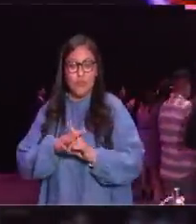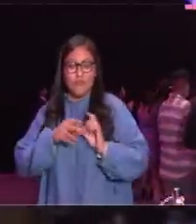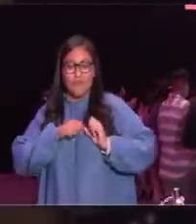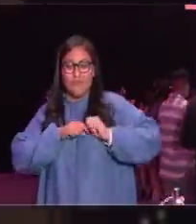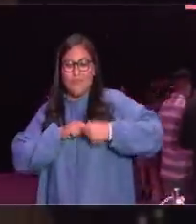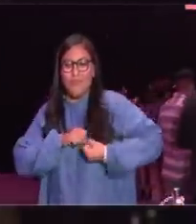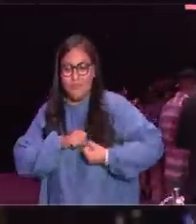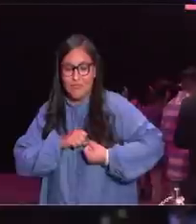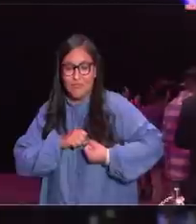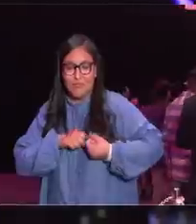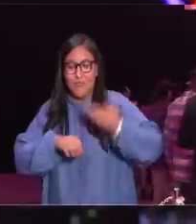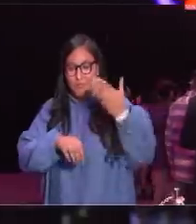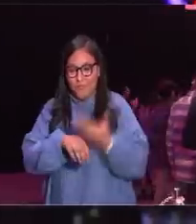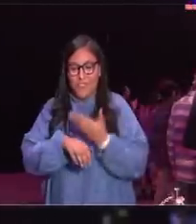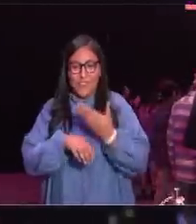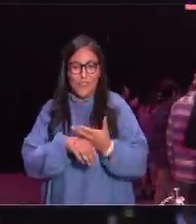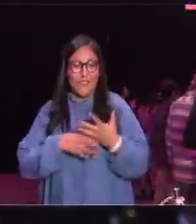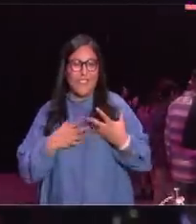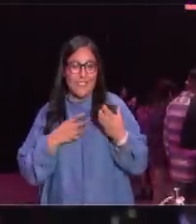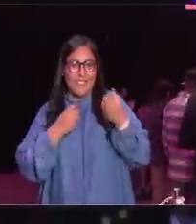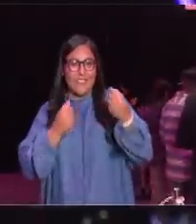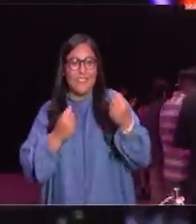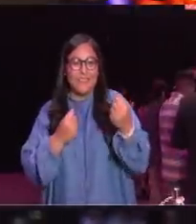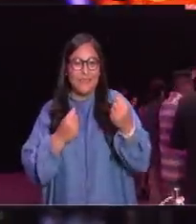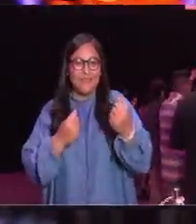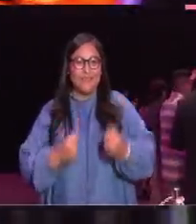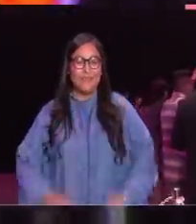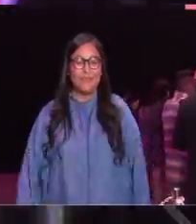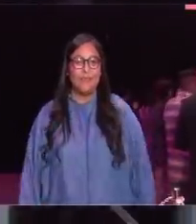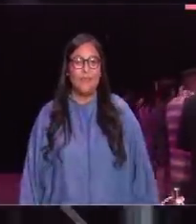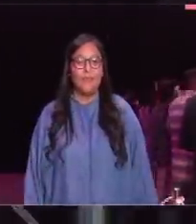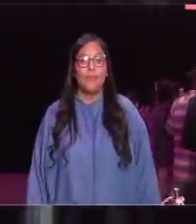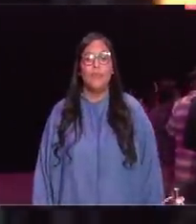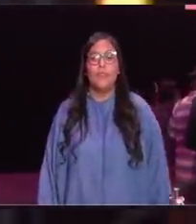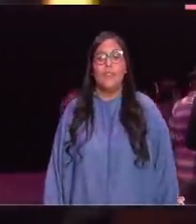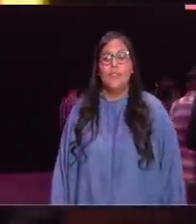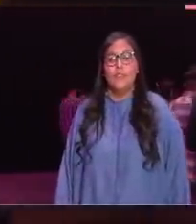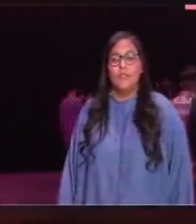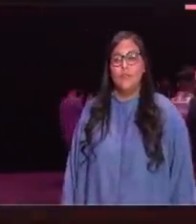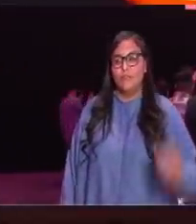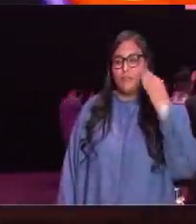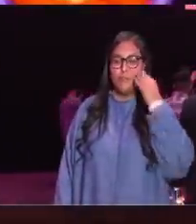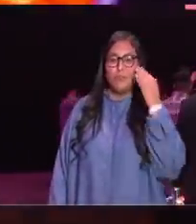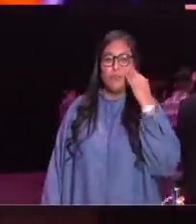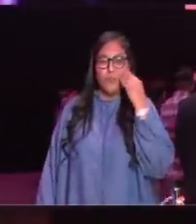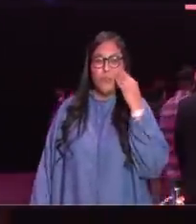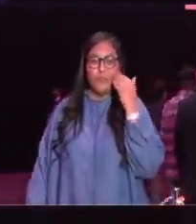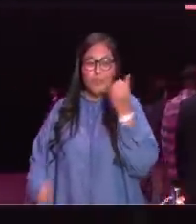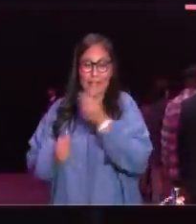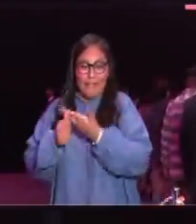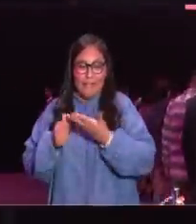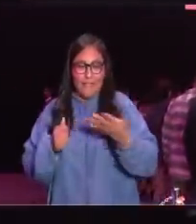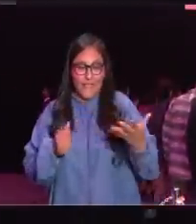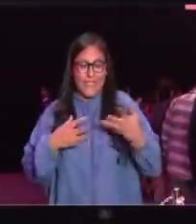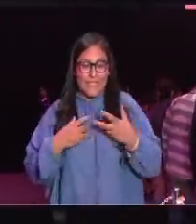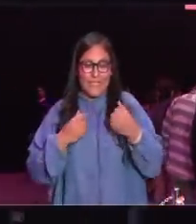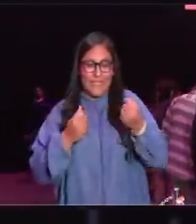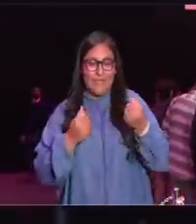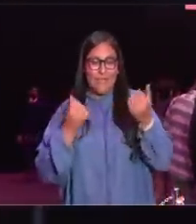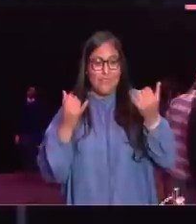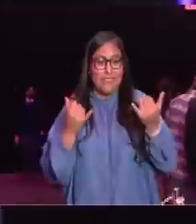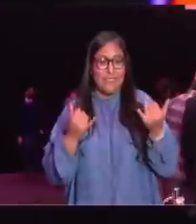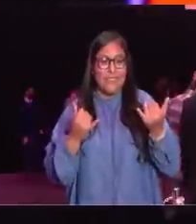leaves restored here tonight. Oh, estamos declarando las cosas que no son como si fuesen por la